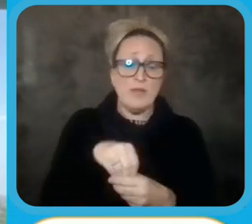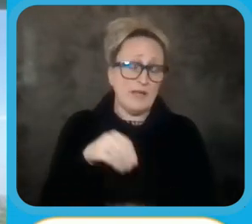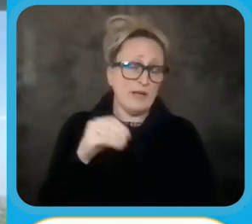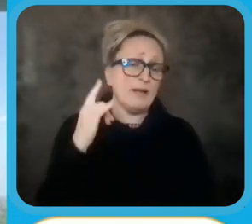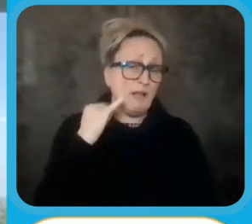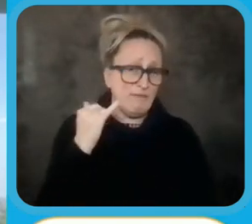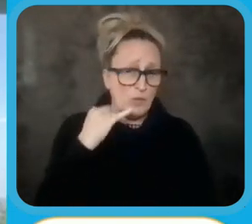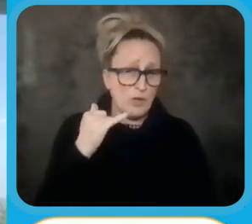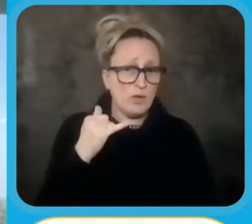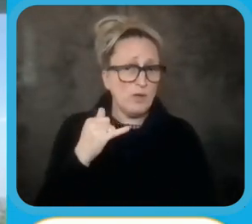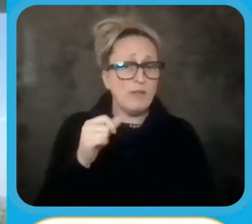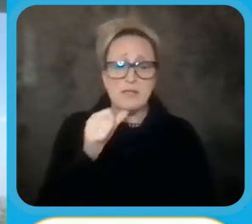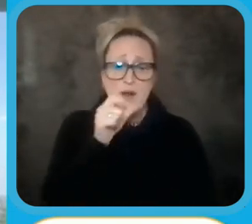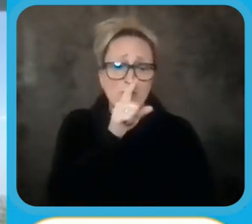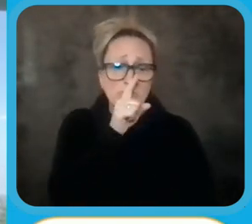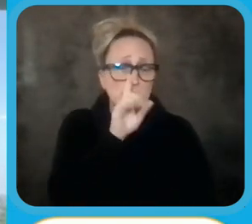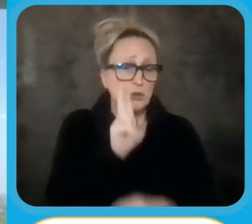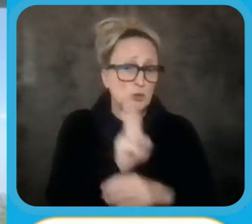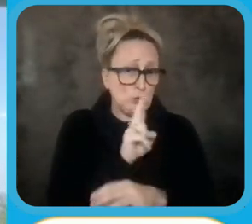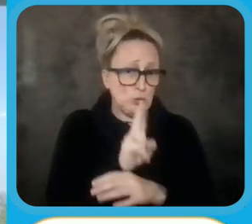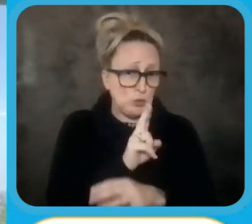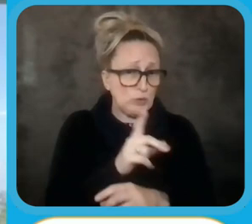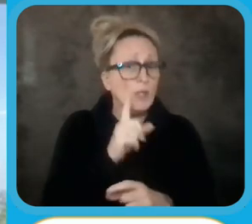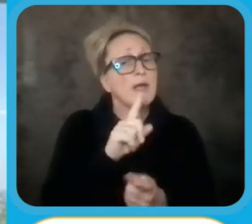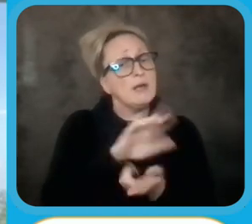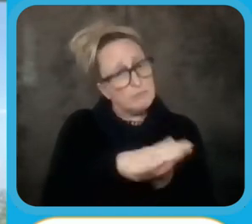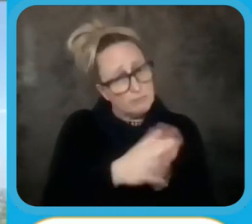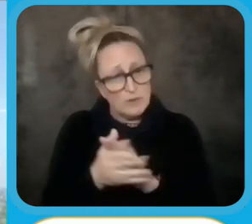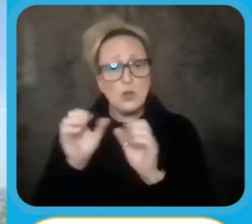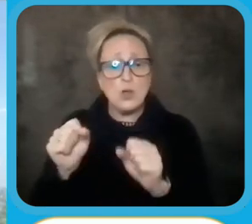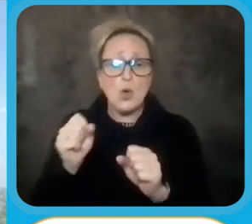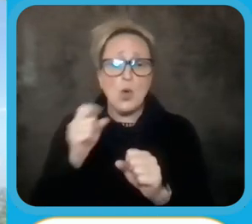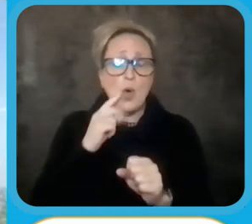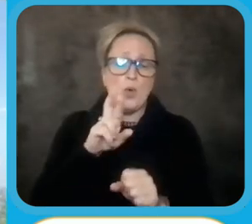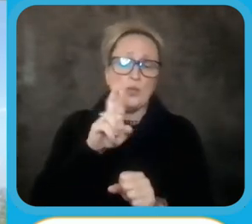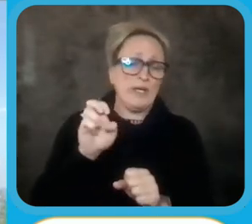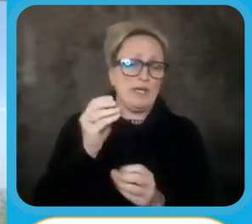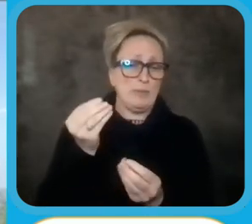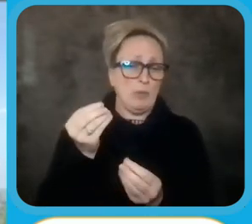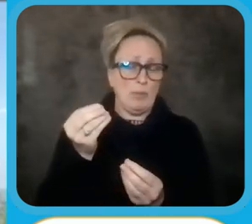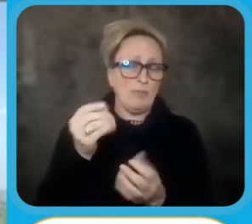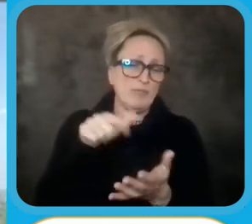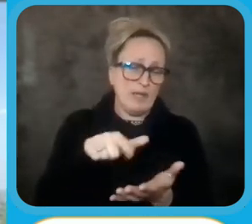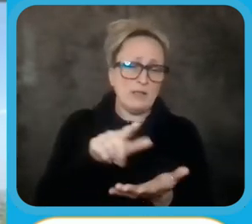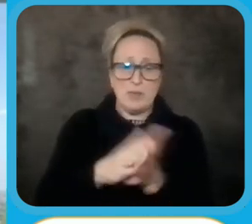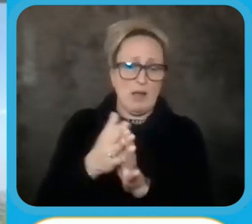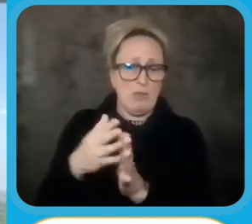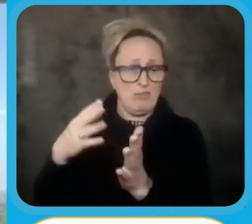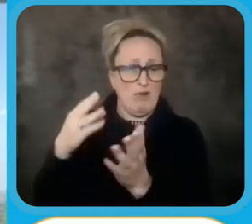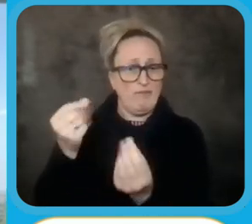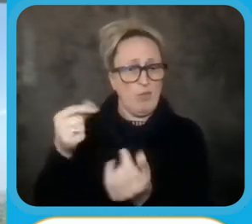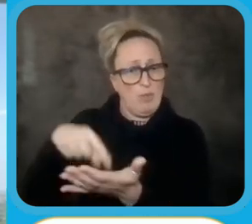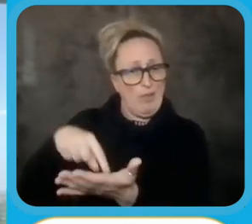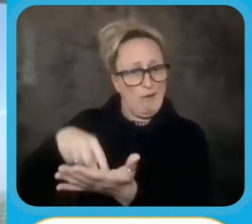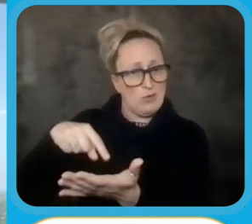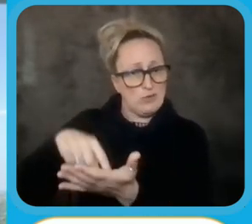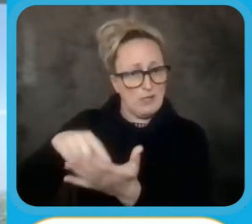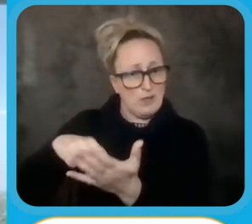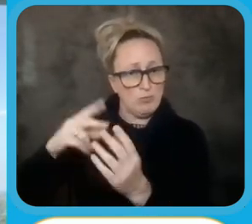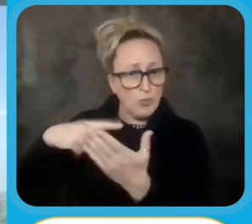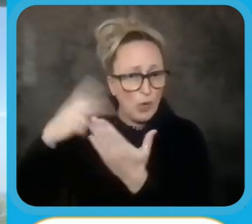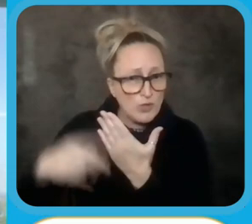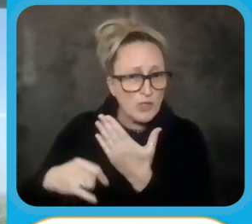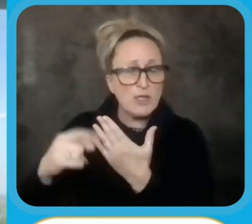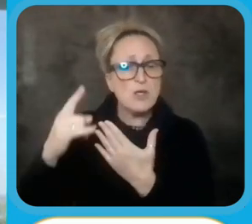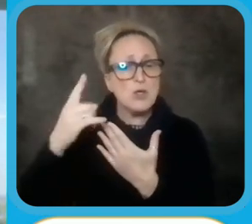that's underutilized, that could turn into or repurpose into affordable housing projects to make a